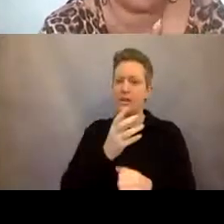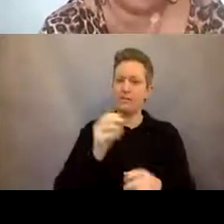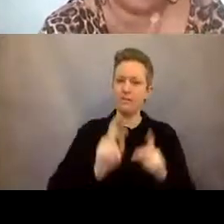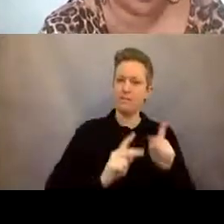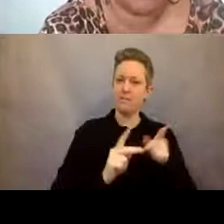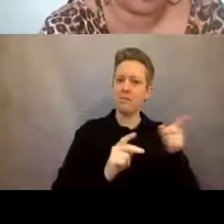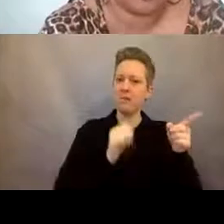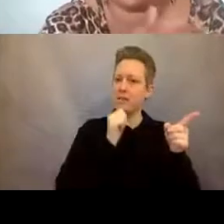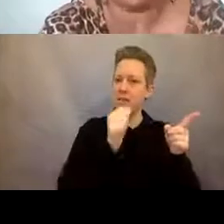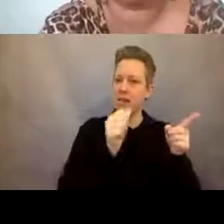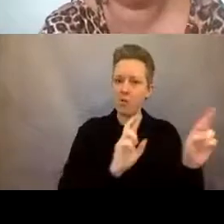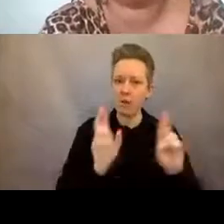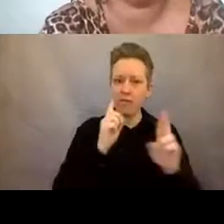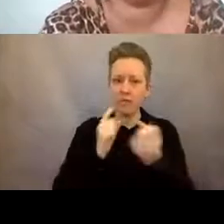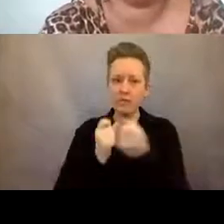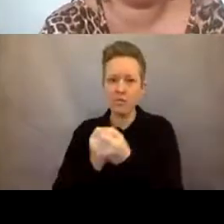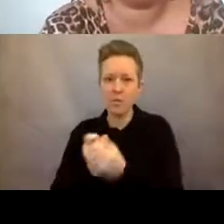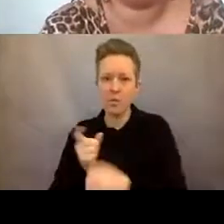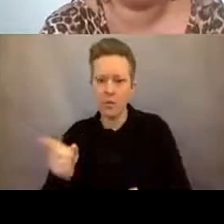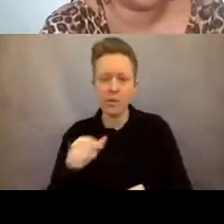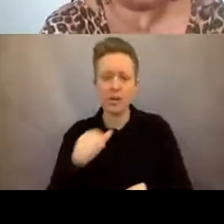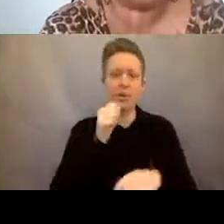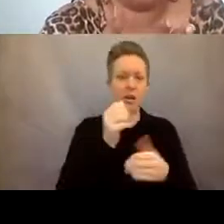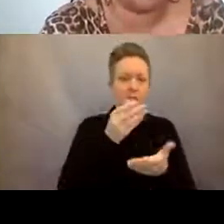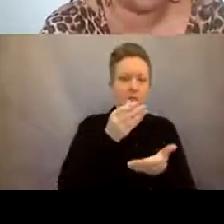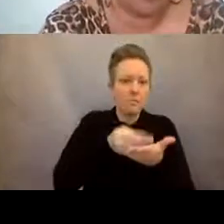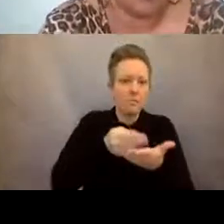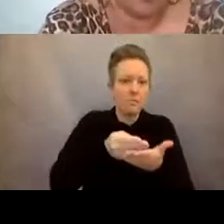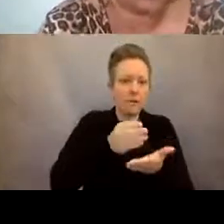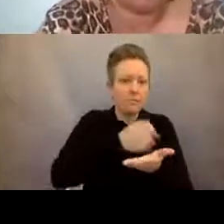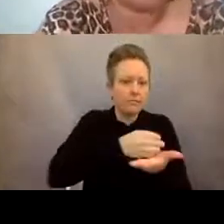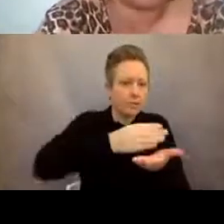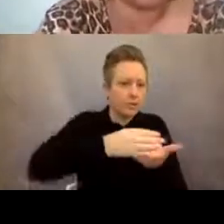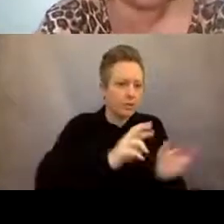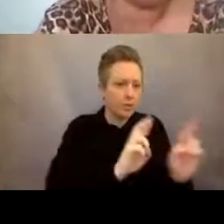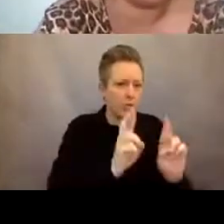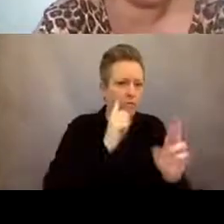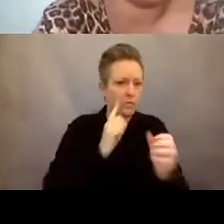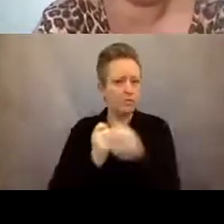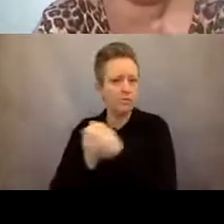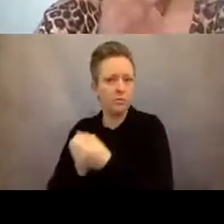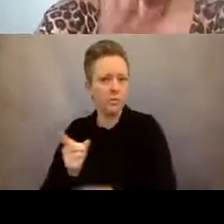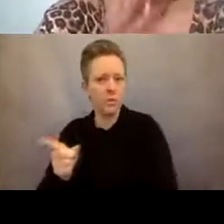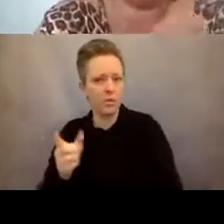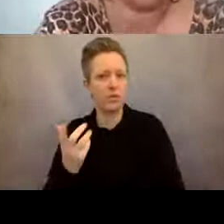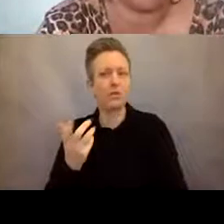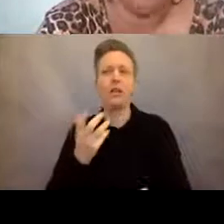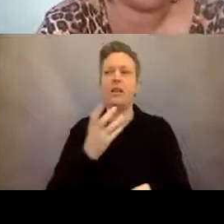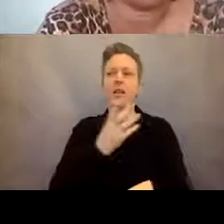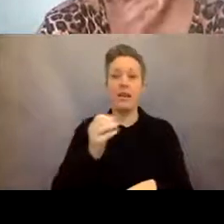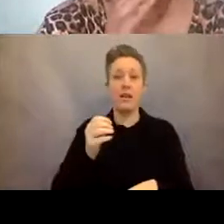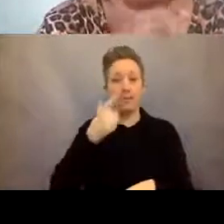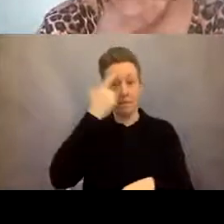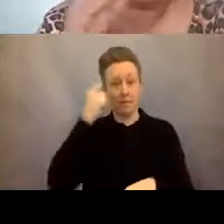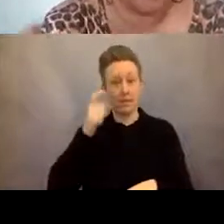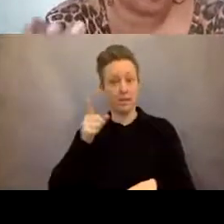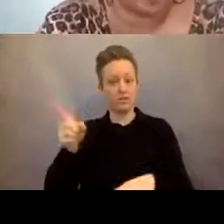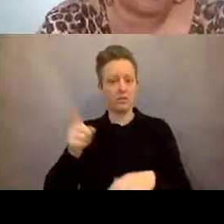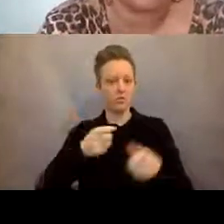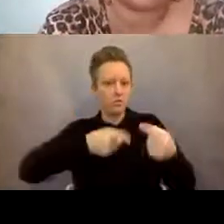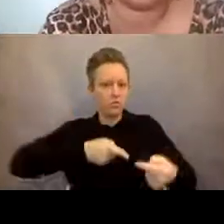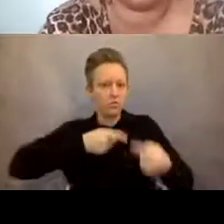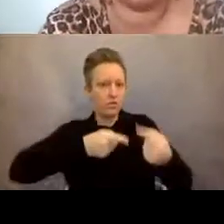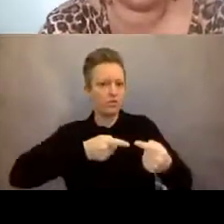to really get services that should have been applicable to her. And it was a re-traumatization. It's not only re-traumatization, but